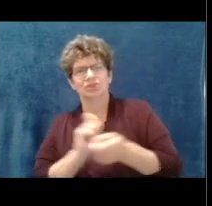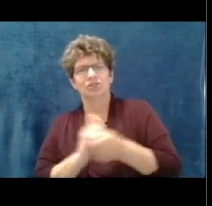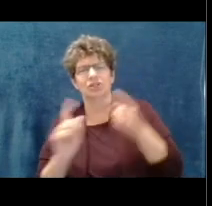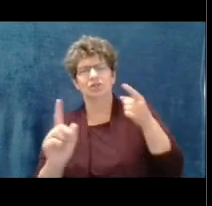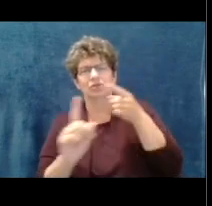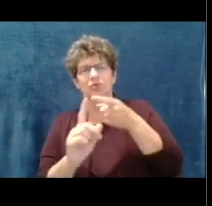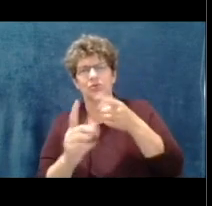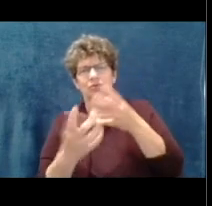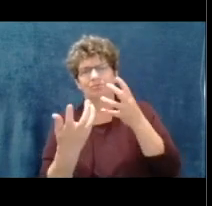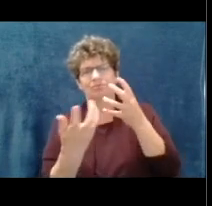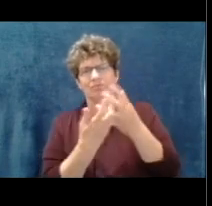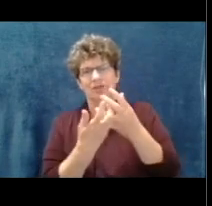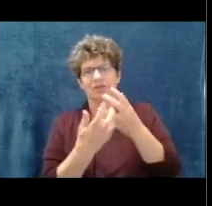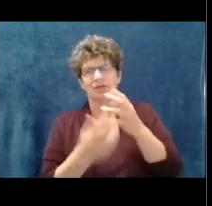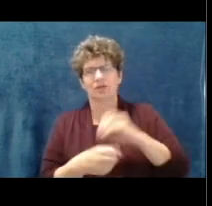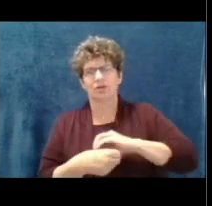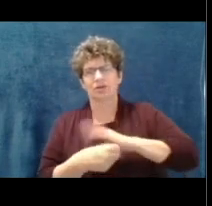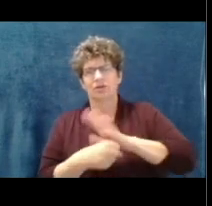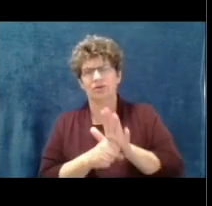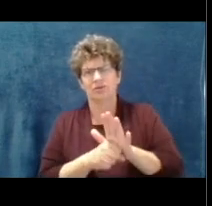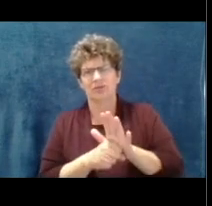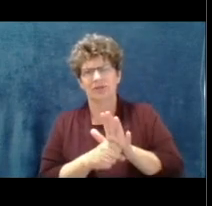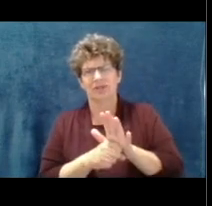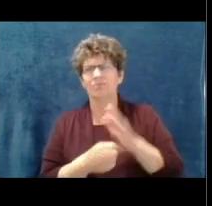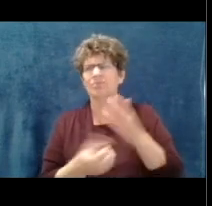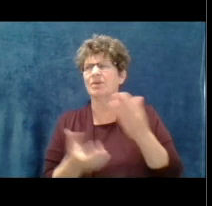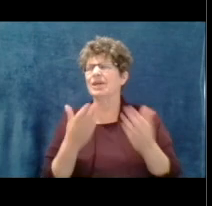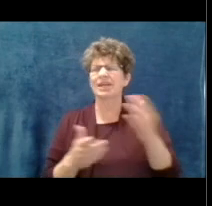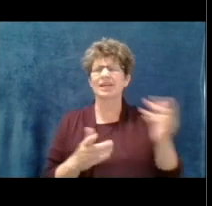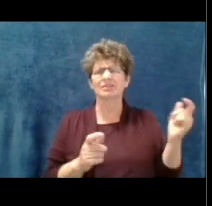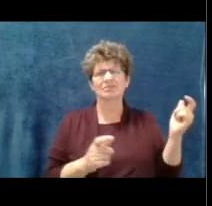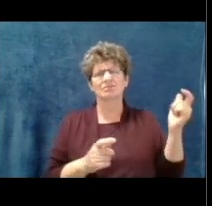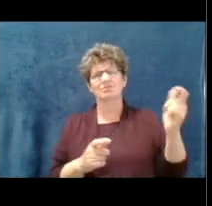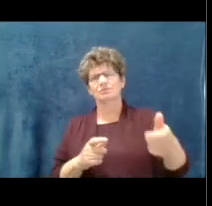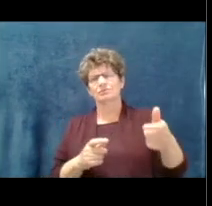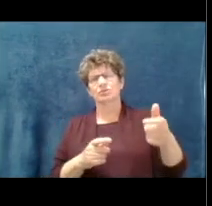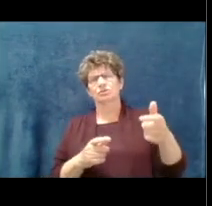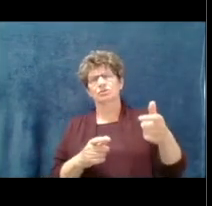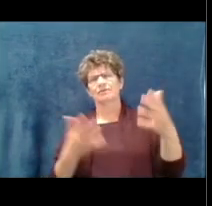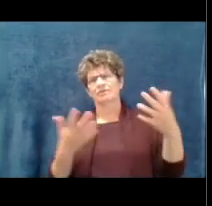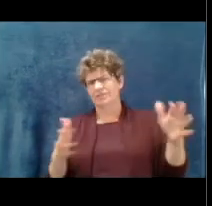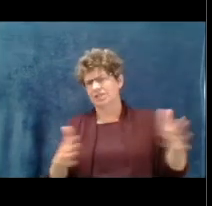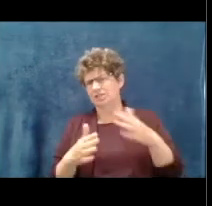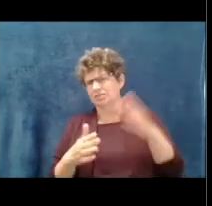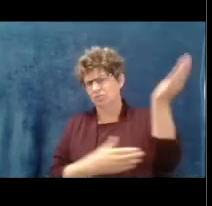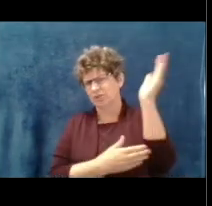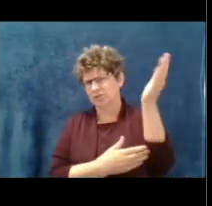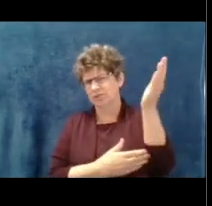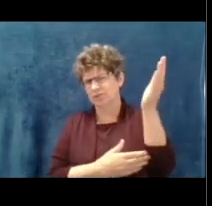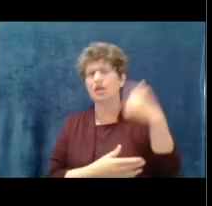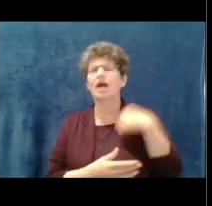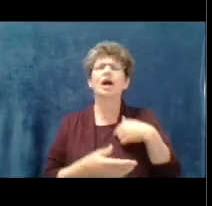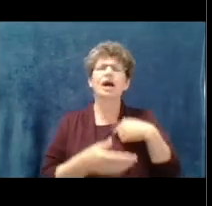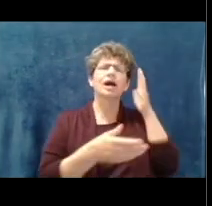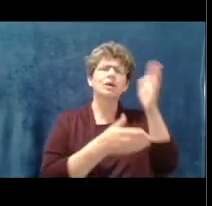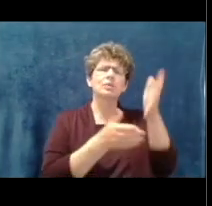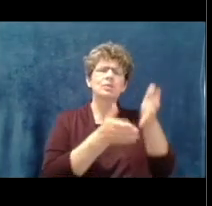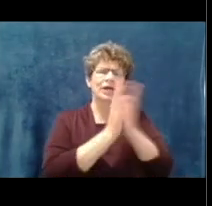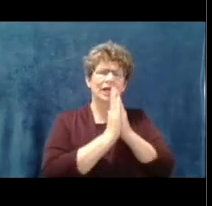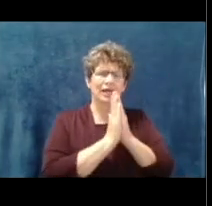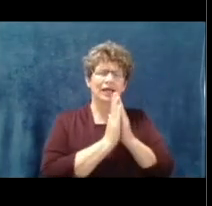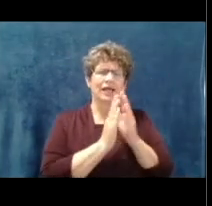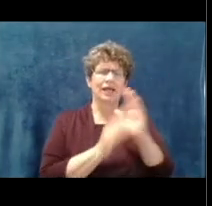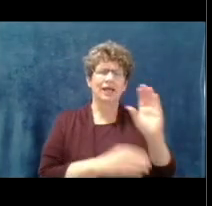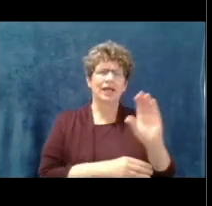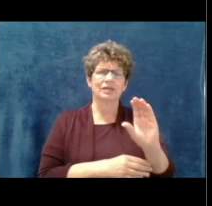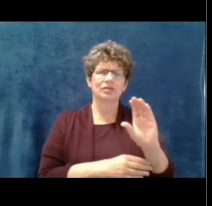them afterwards. I'll have to touch base with Christine a bit about it, but hopefully that'll be able to get out there. But even if not, it's on the website for Fountain